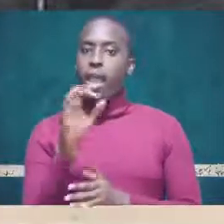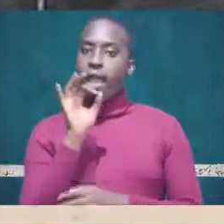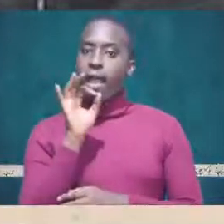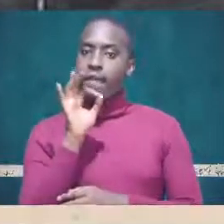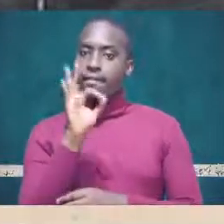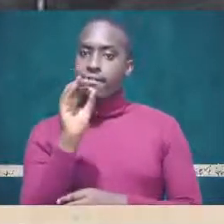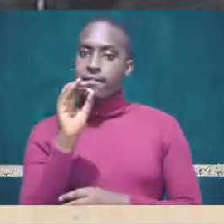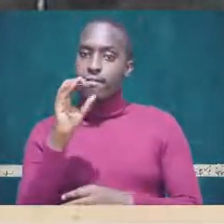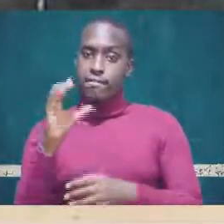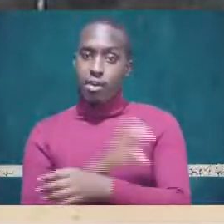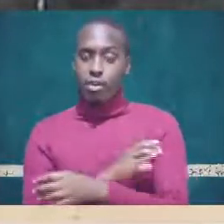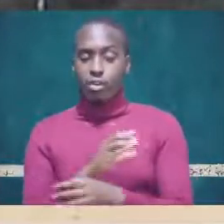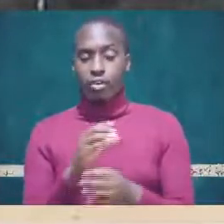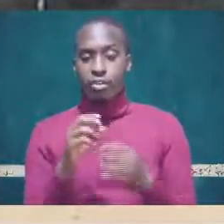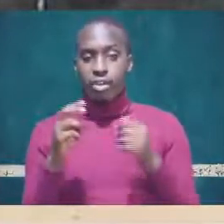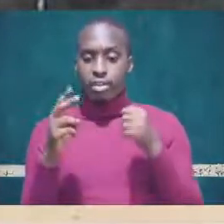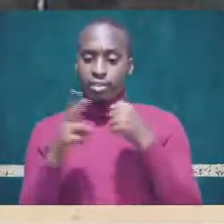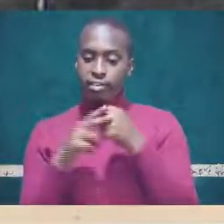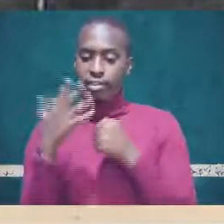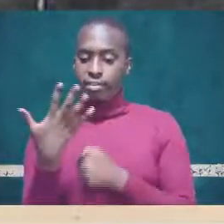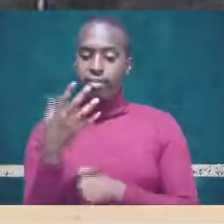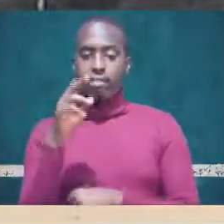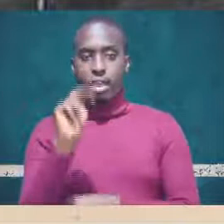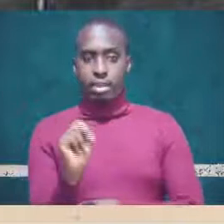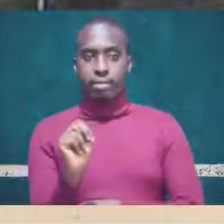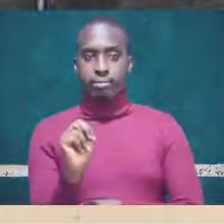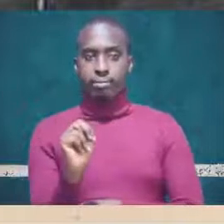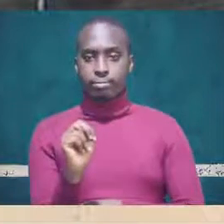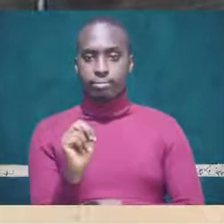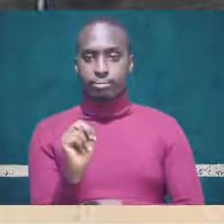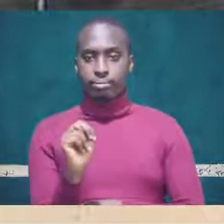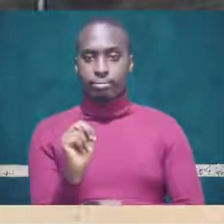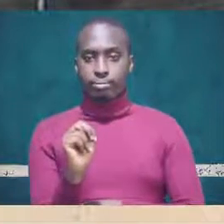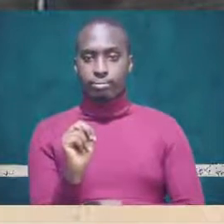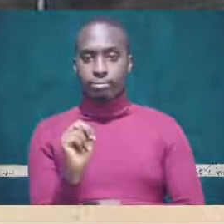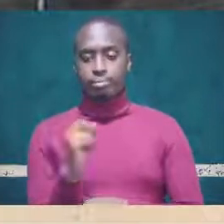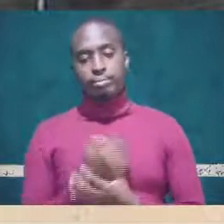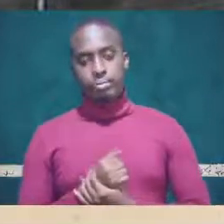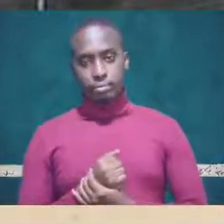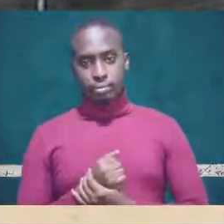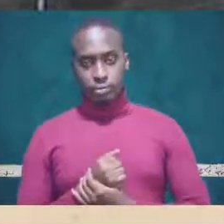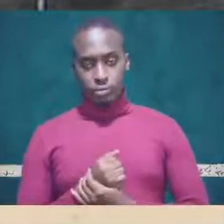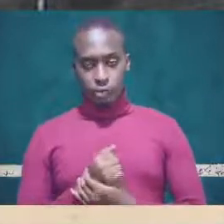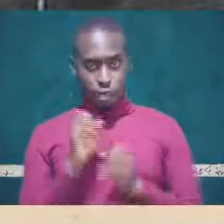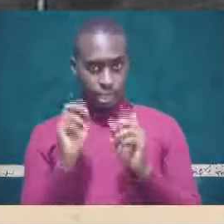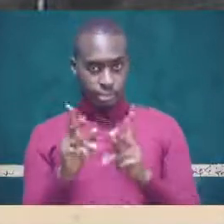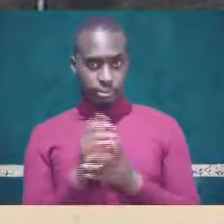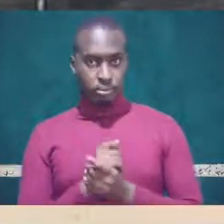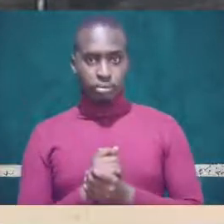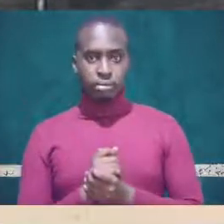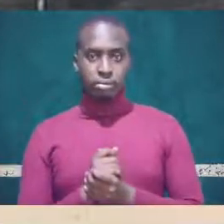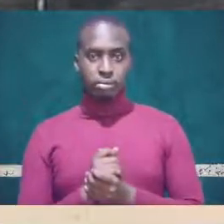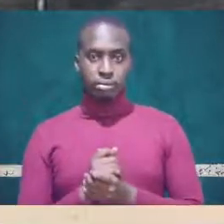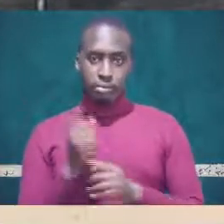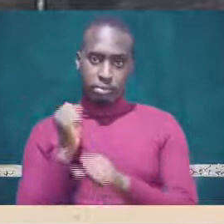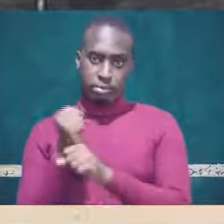newtons, that means here force is equal to 75 newtons. Okay? Is